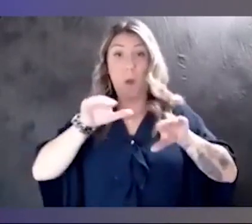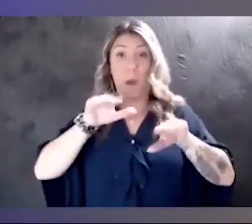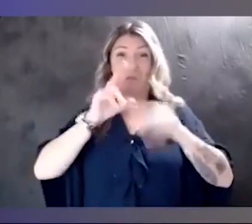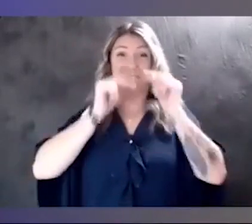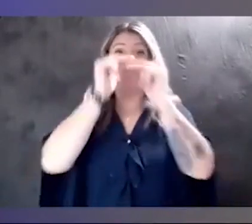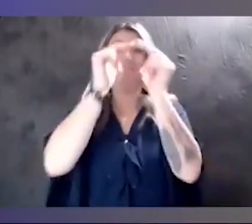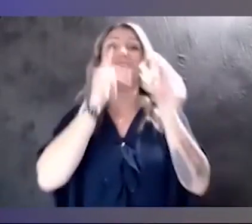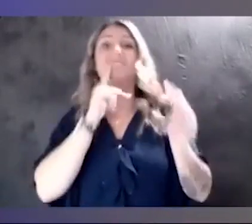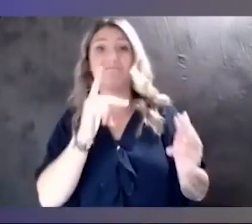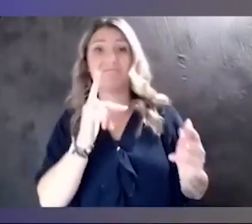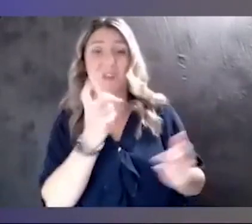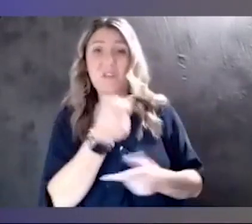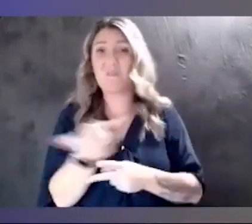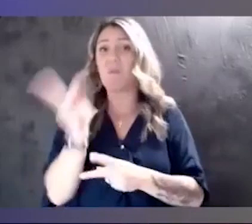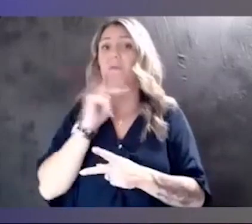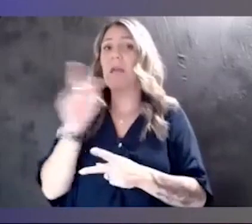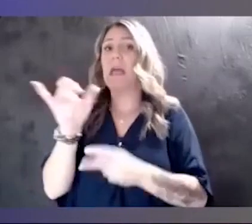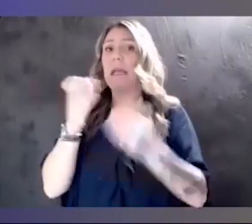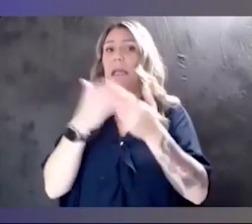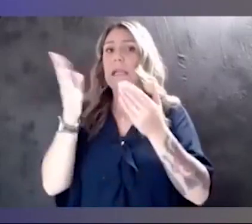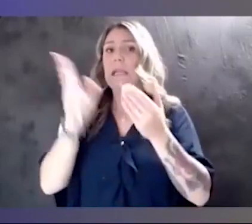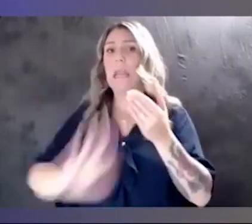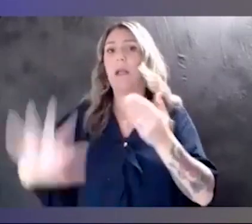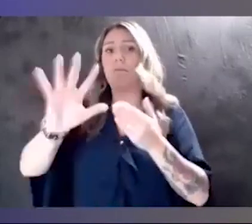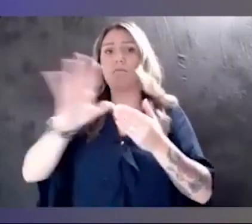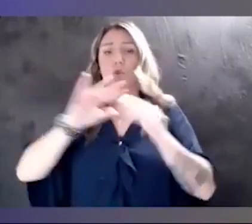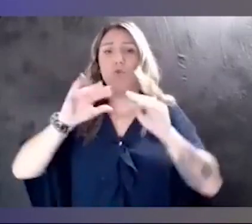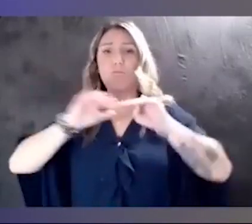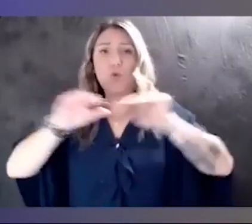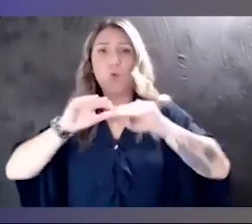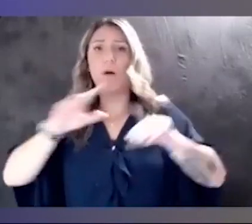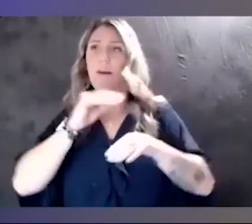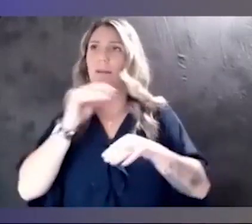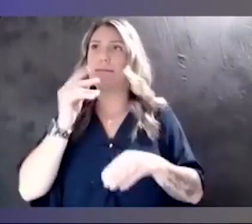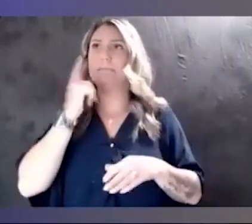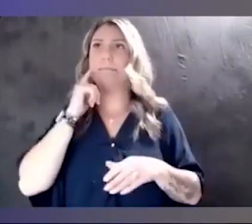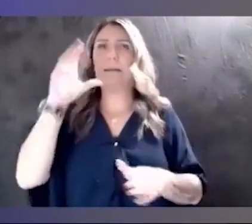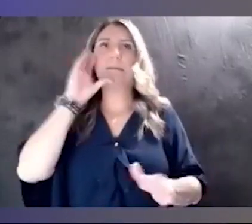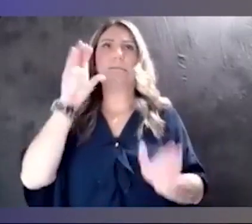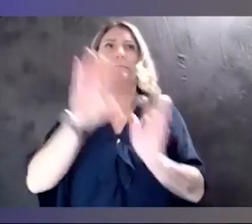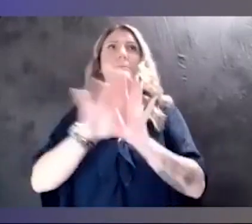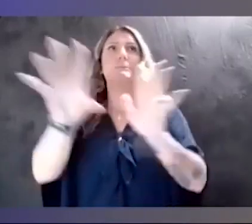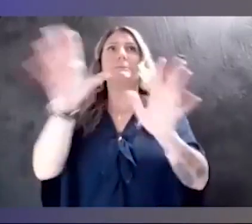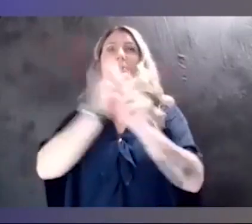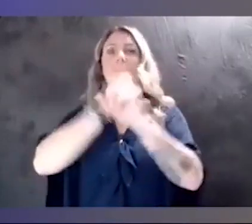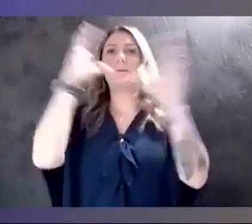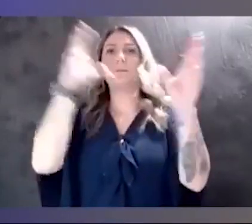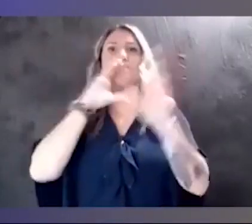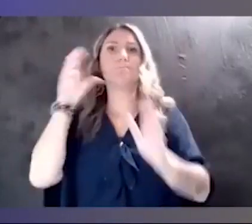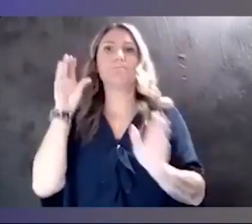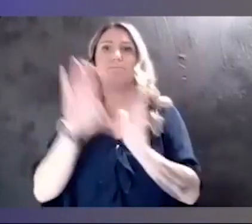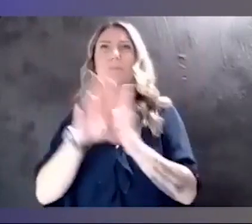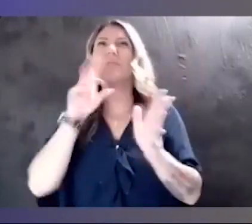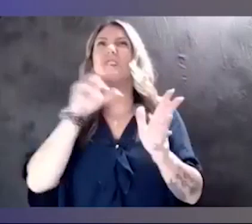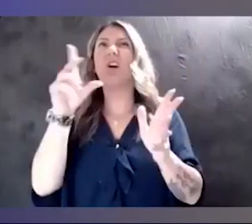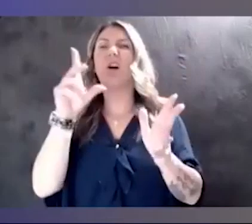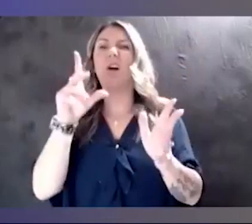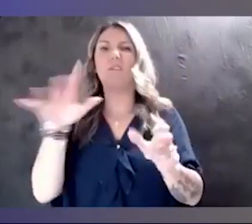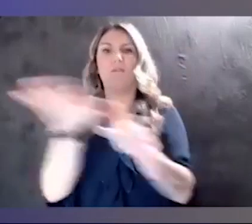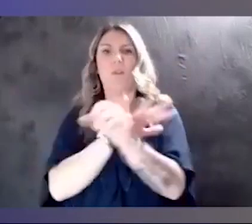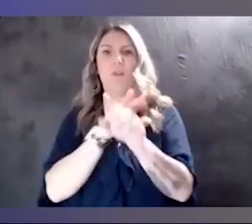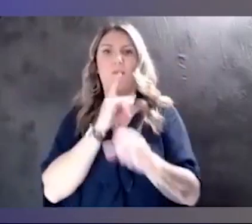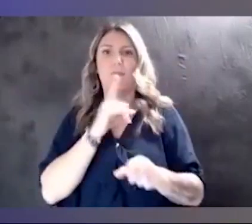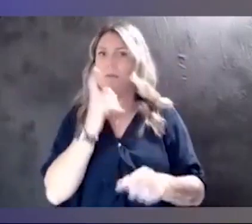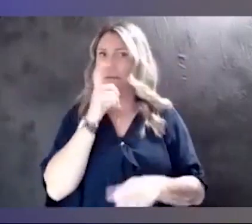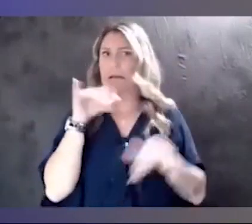like a neighborhood pool, and I picture some that are packed. If I went to an aquatic center and it's packed, I'm not going to probably want to stay there very